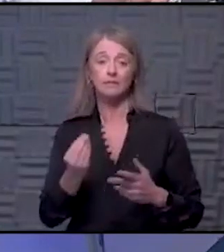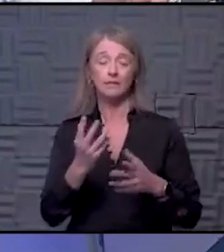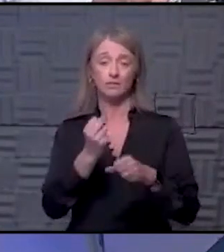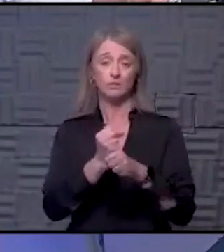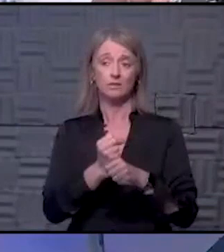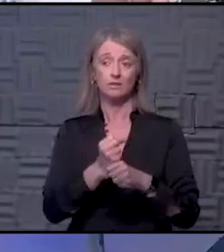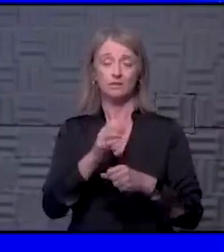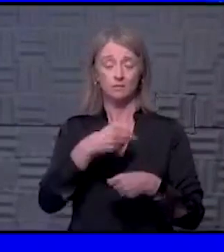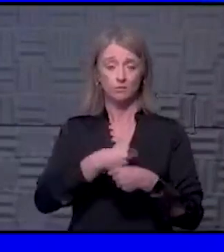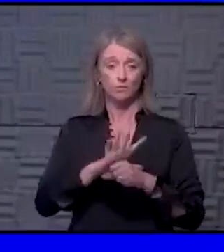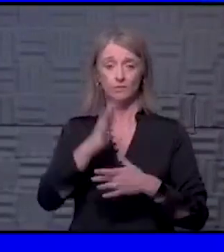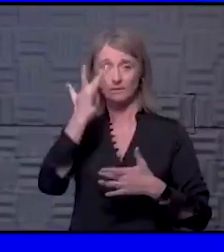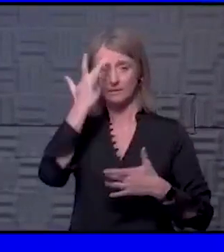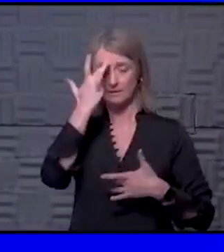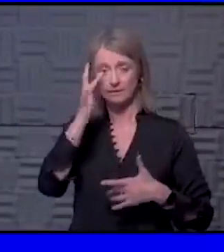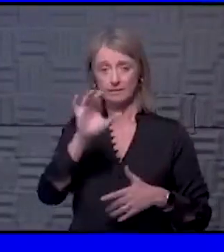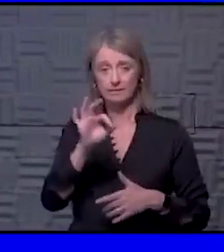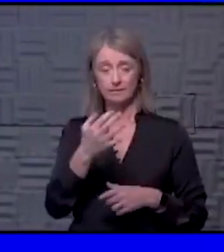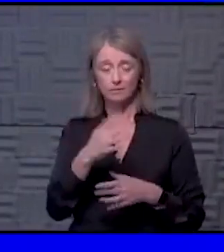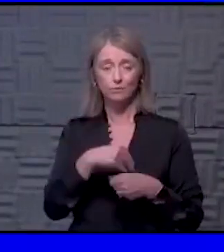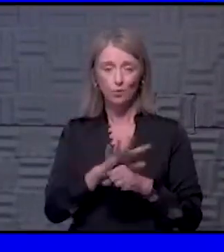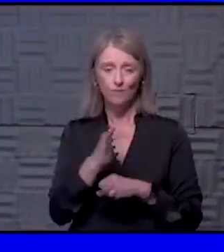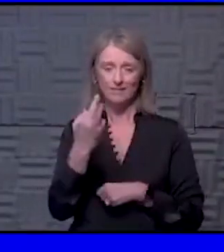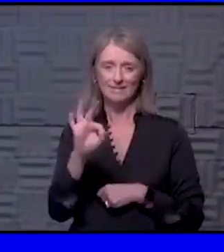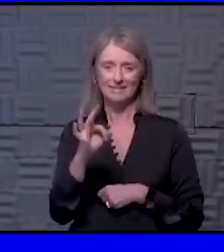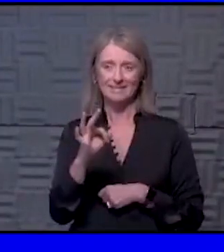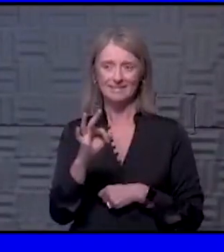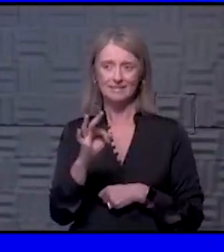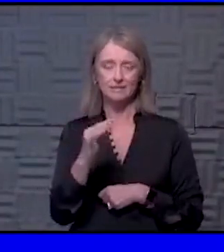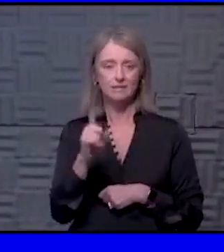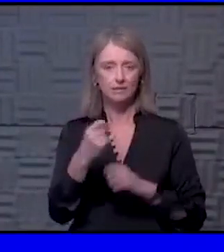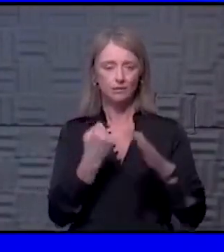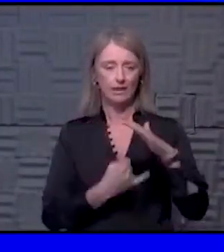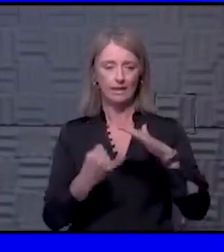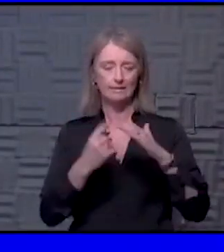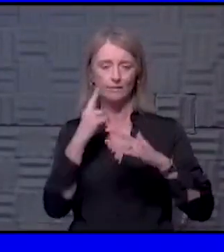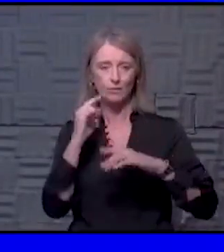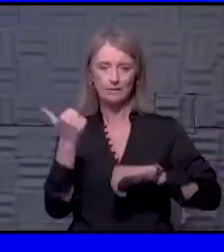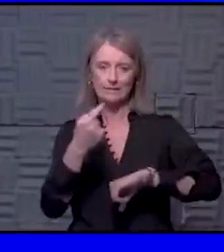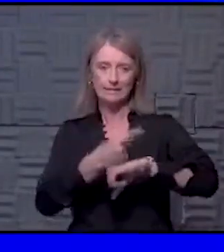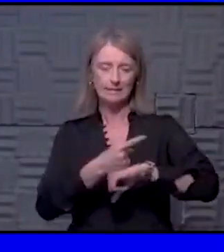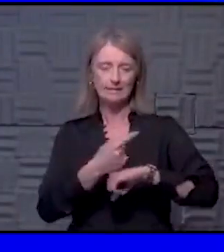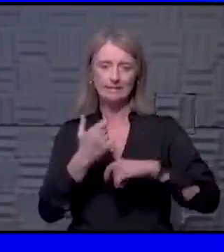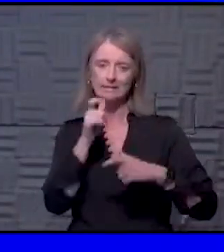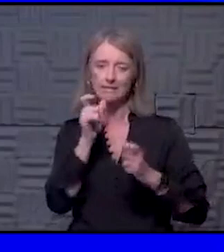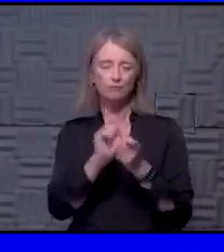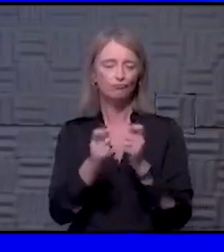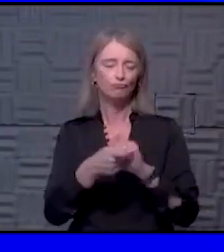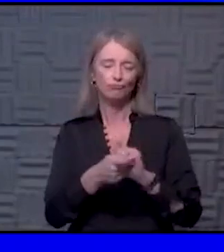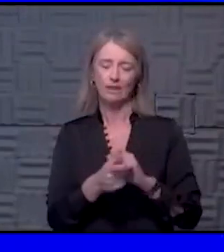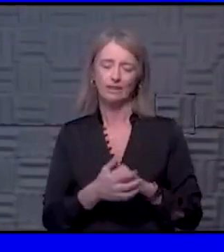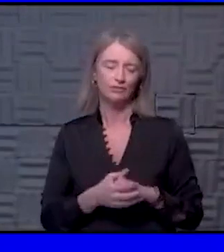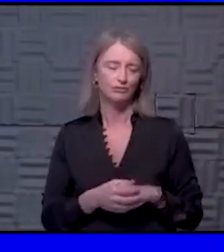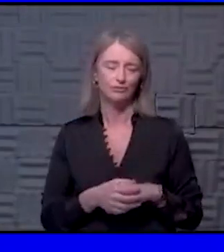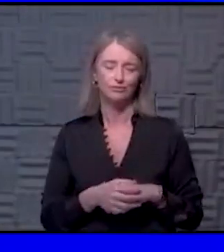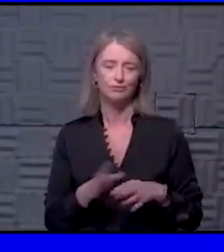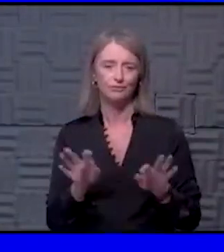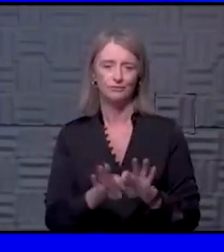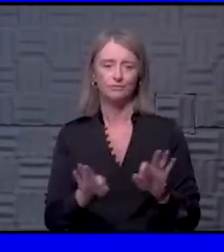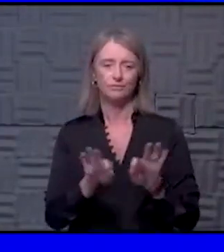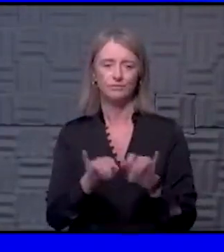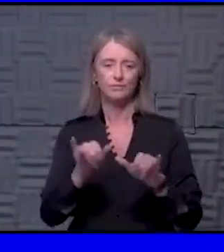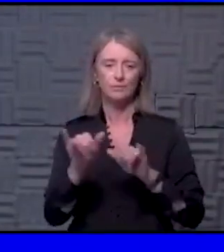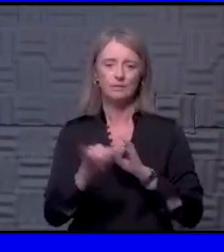get COVID-19, the guidance is still to isolate for those 10 days. So that's not going to change that. And it's going to be important to